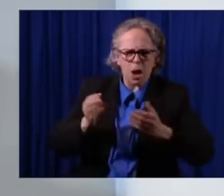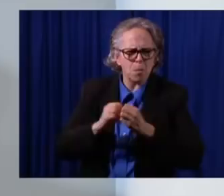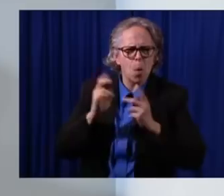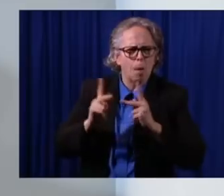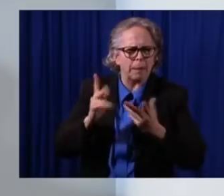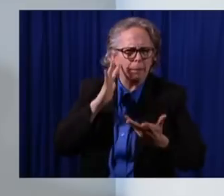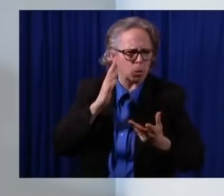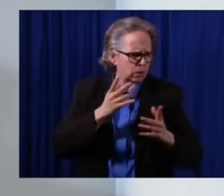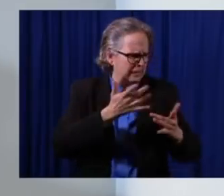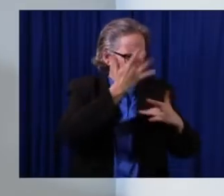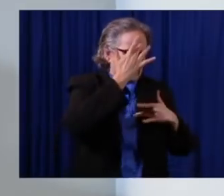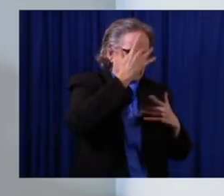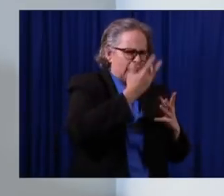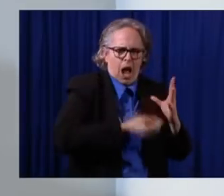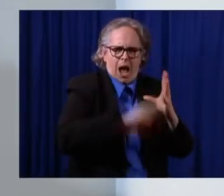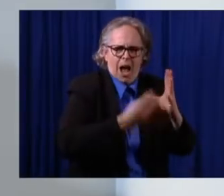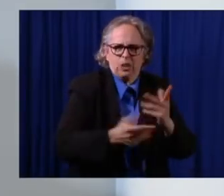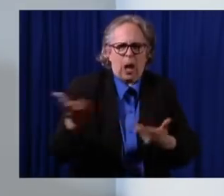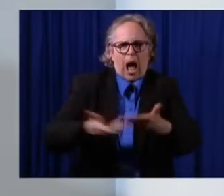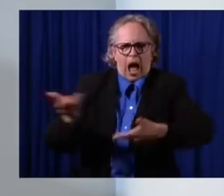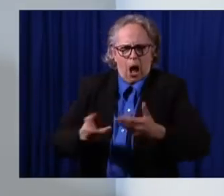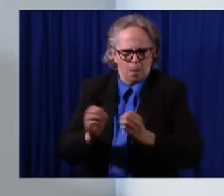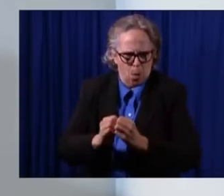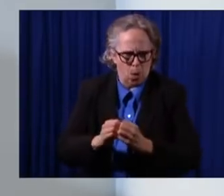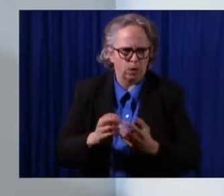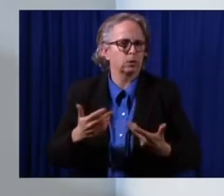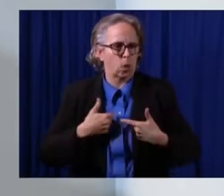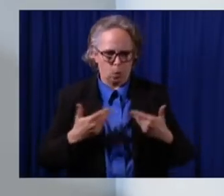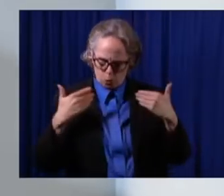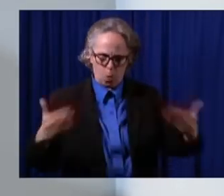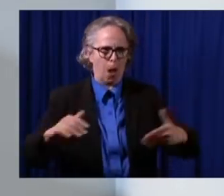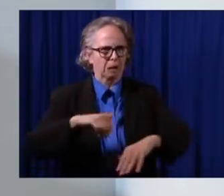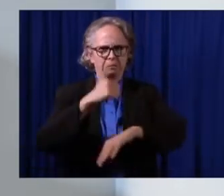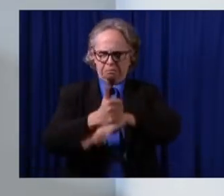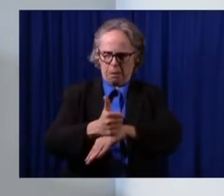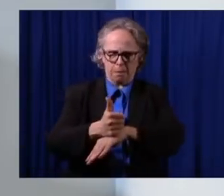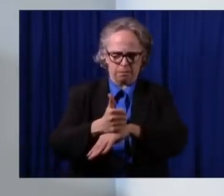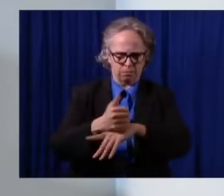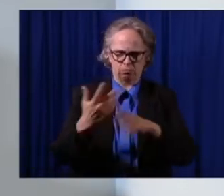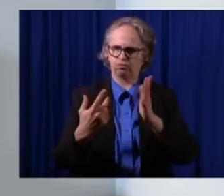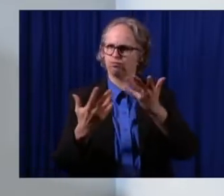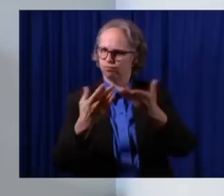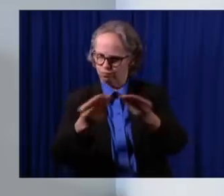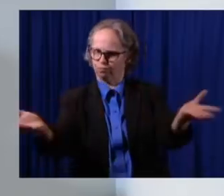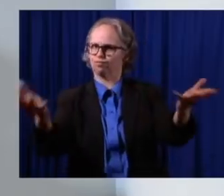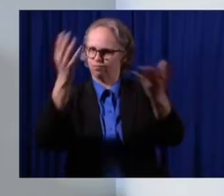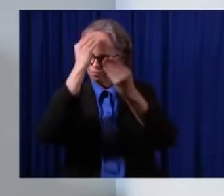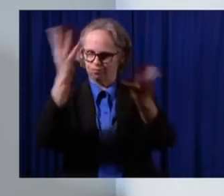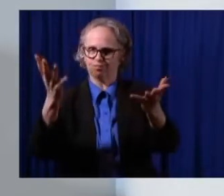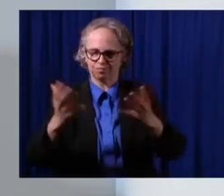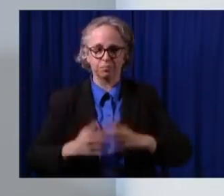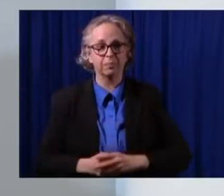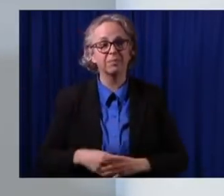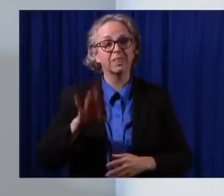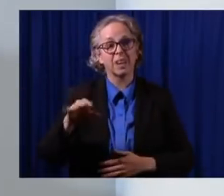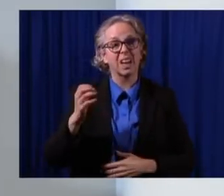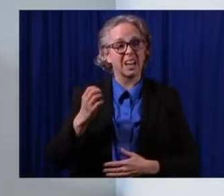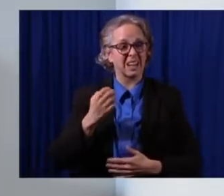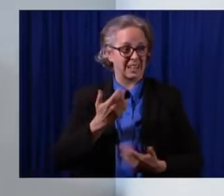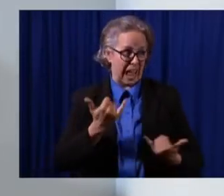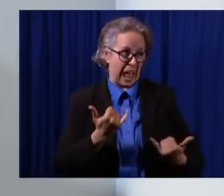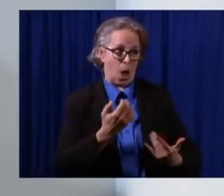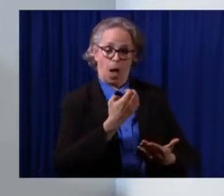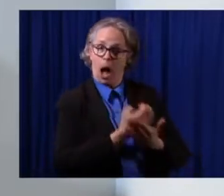to hire quickly. So we created an opportunity to do that. But as the economy has reopened and we're beginning